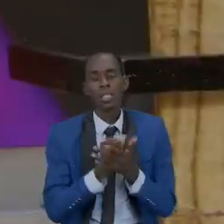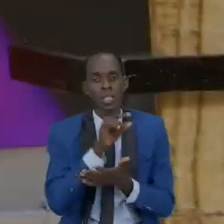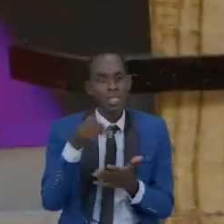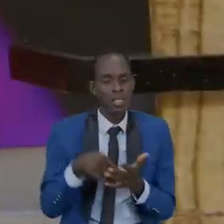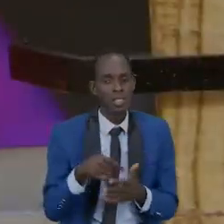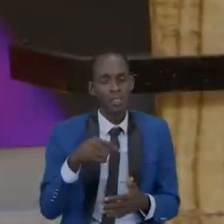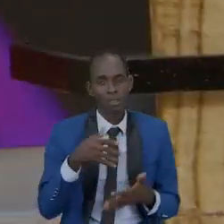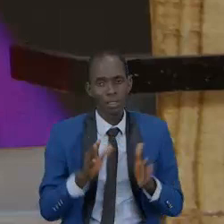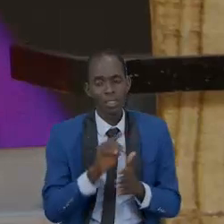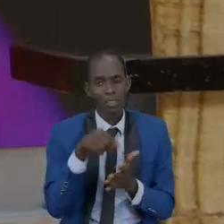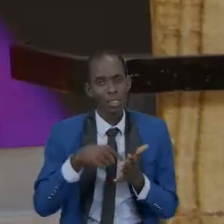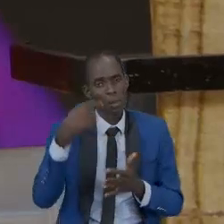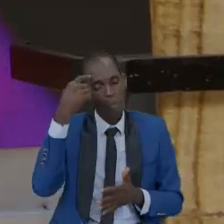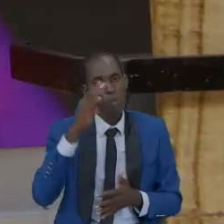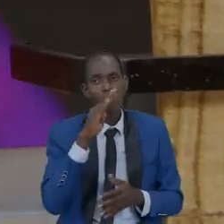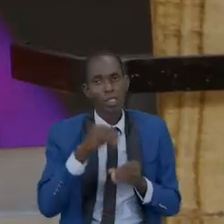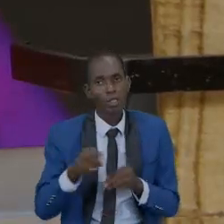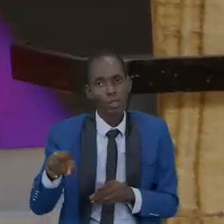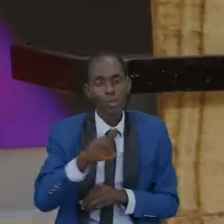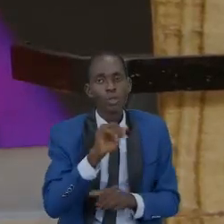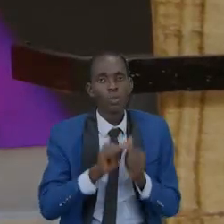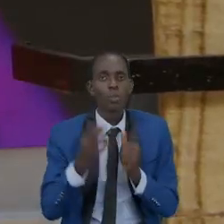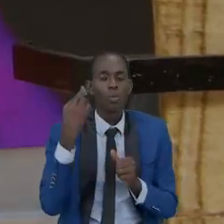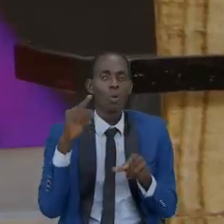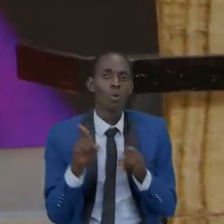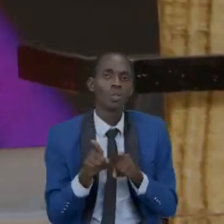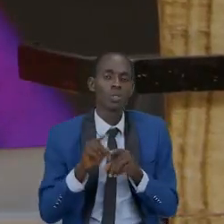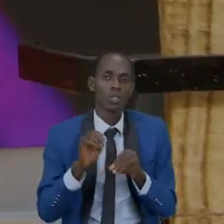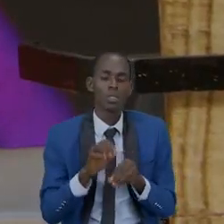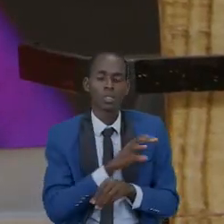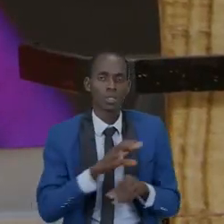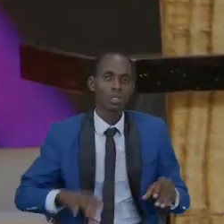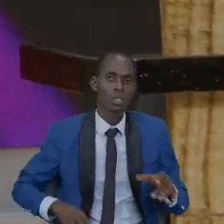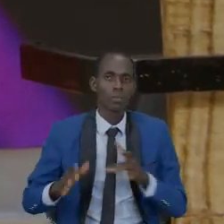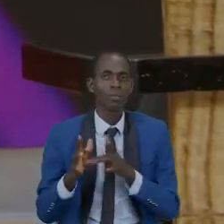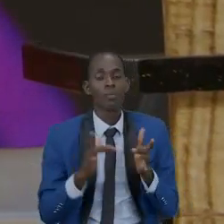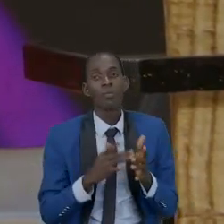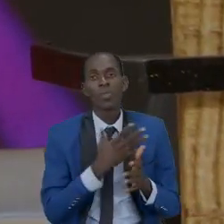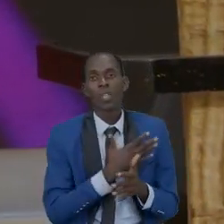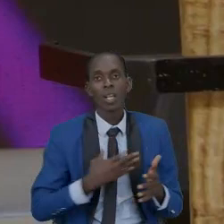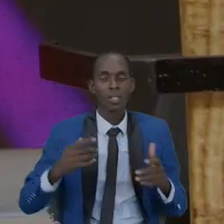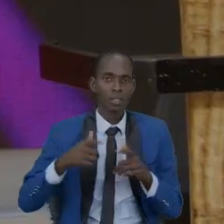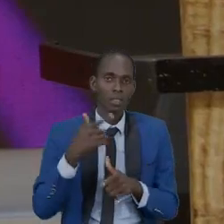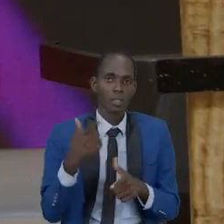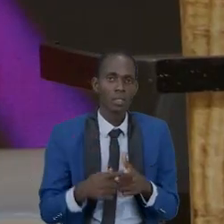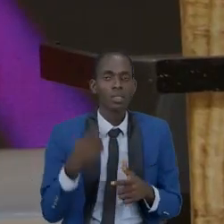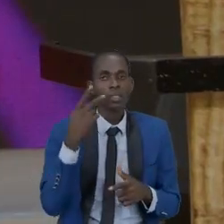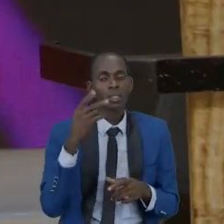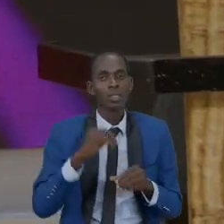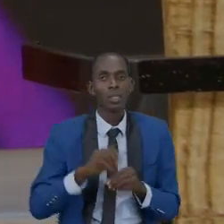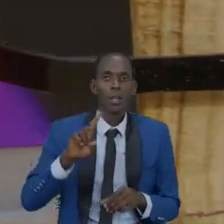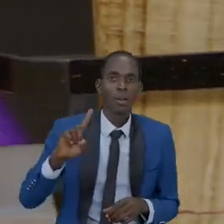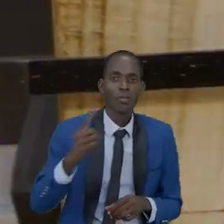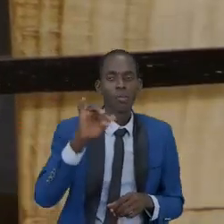mind be in you, which was also in Christ Jesus. And then we're looking at 1